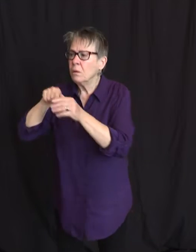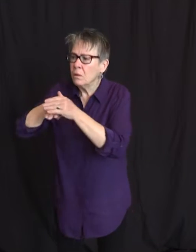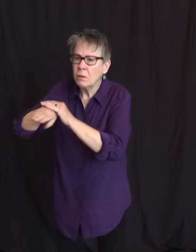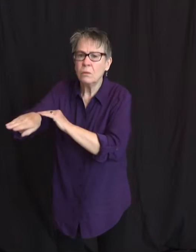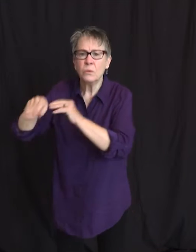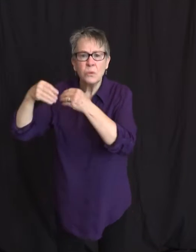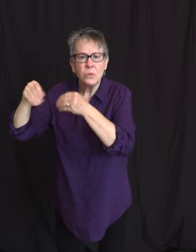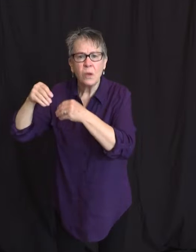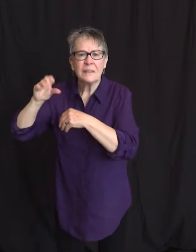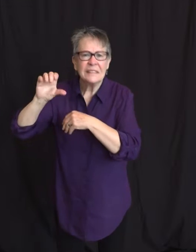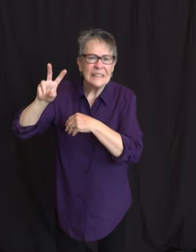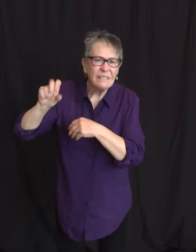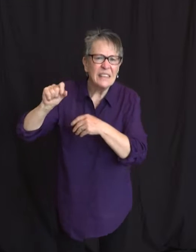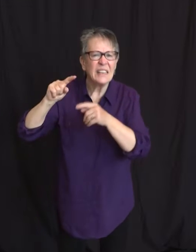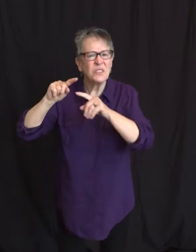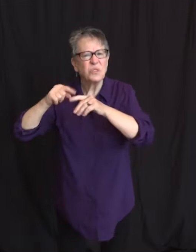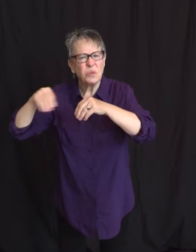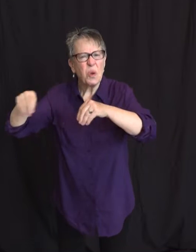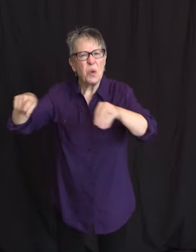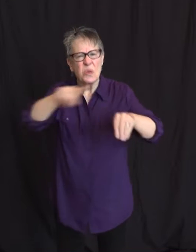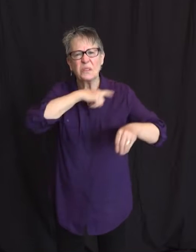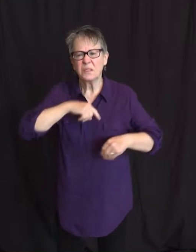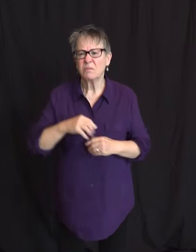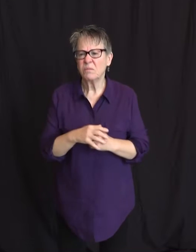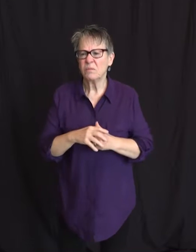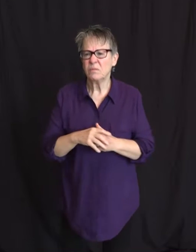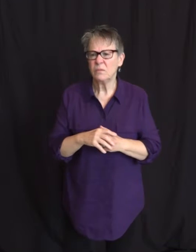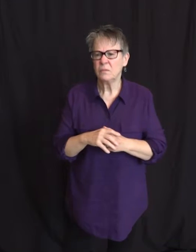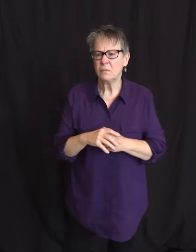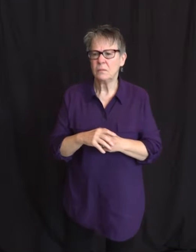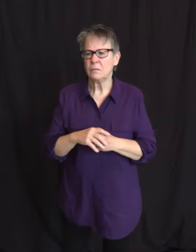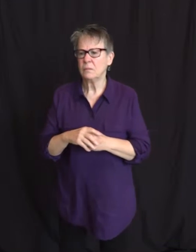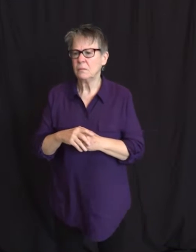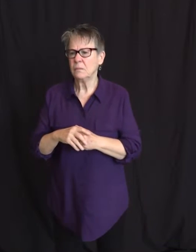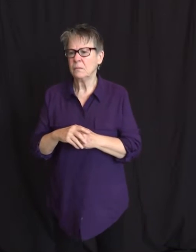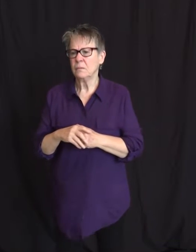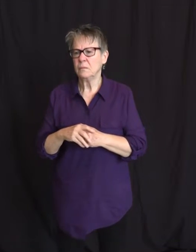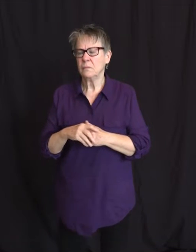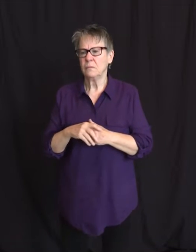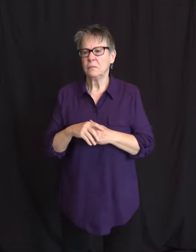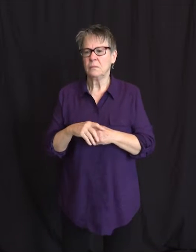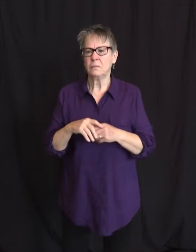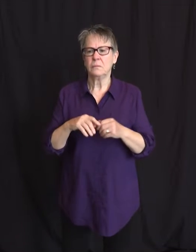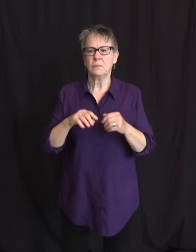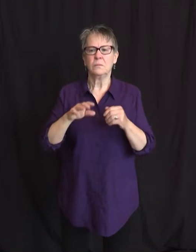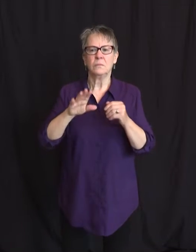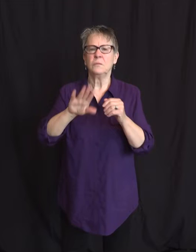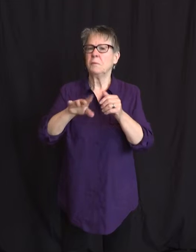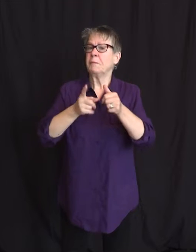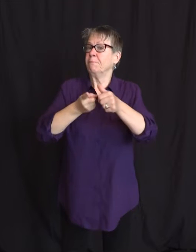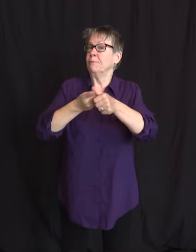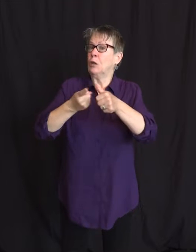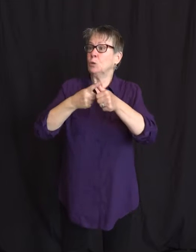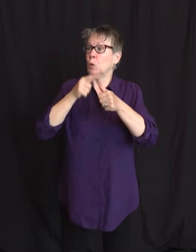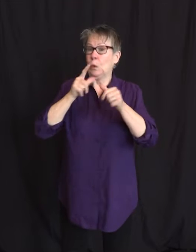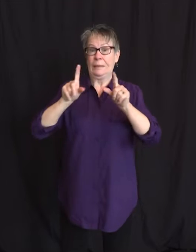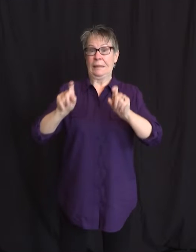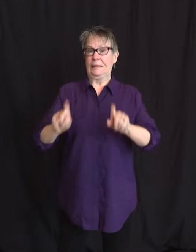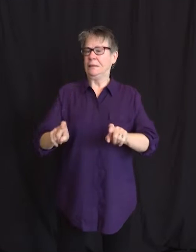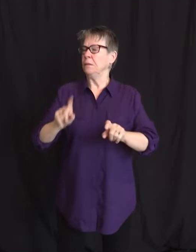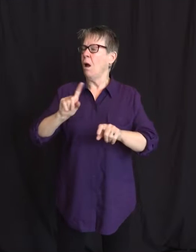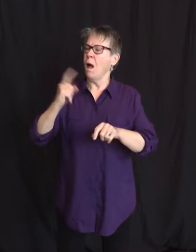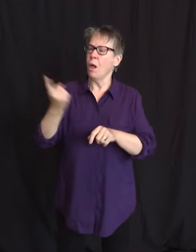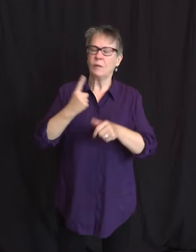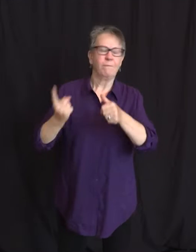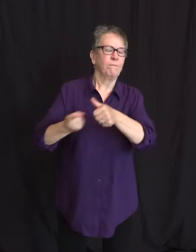ensure that those who test positive will be linked to a healthcare provider. Our system will also be prepared